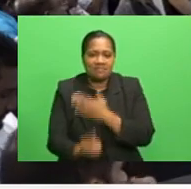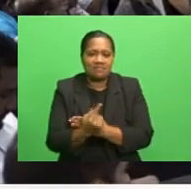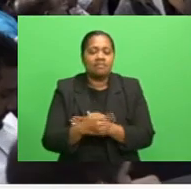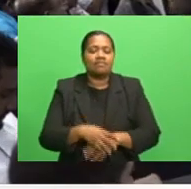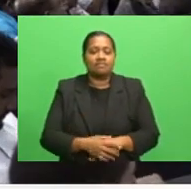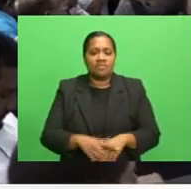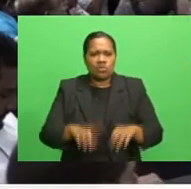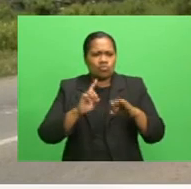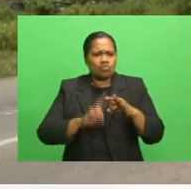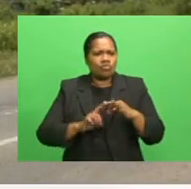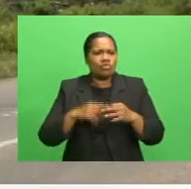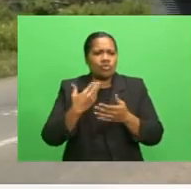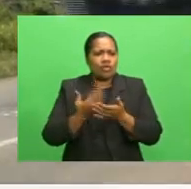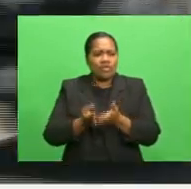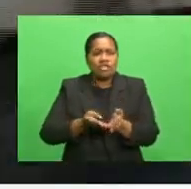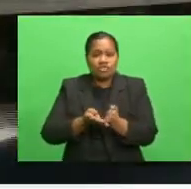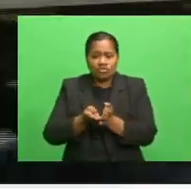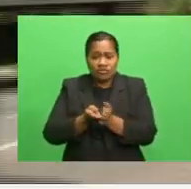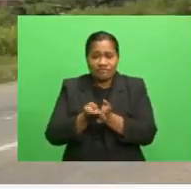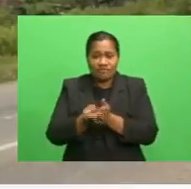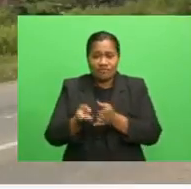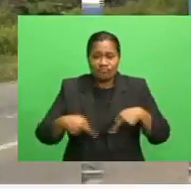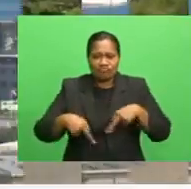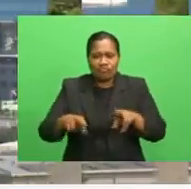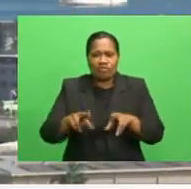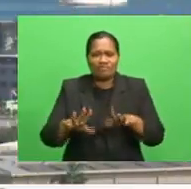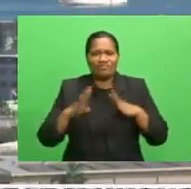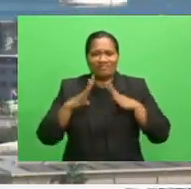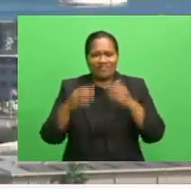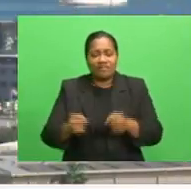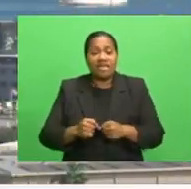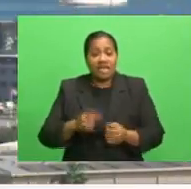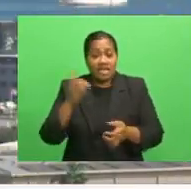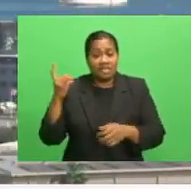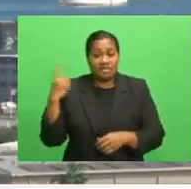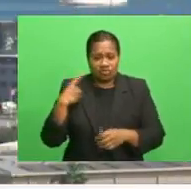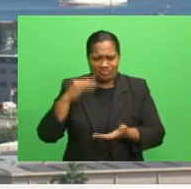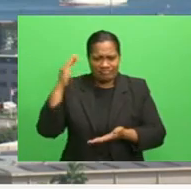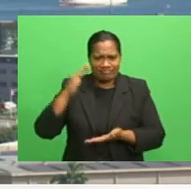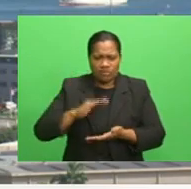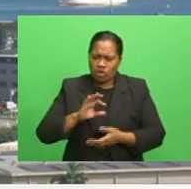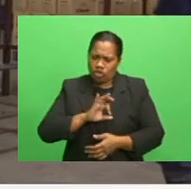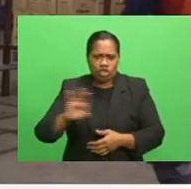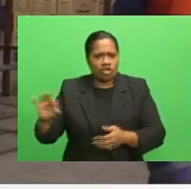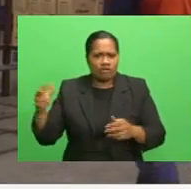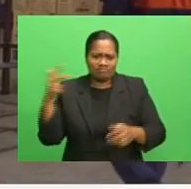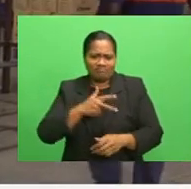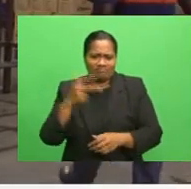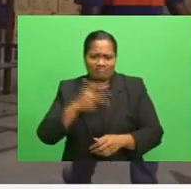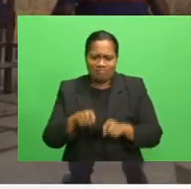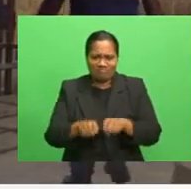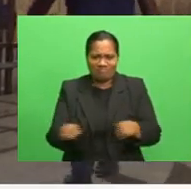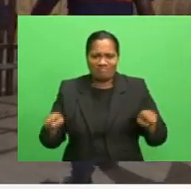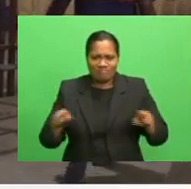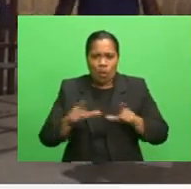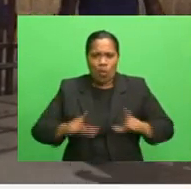questions over service road exemptions, and duty reductions will not harm local manufacturers.